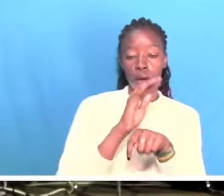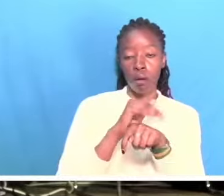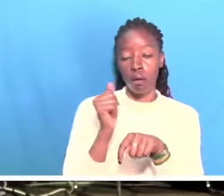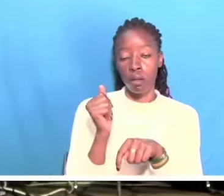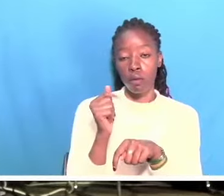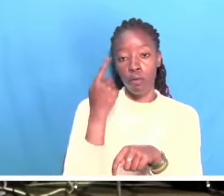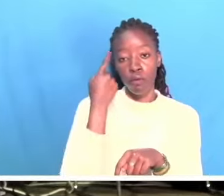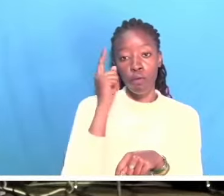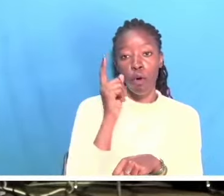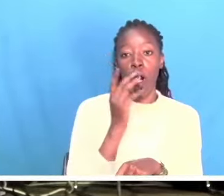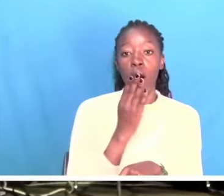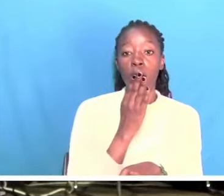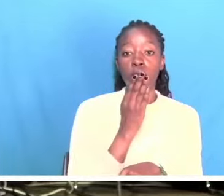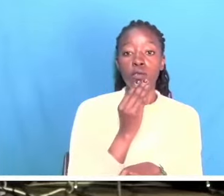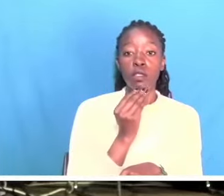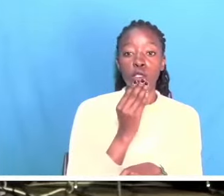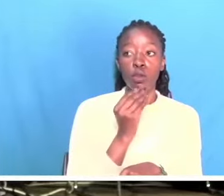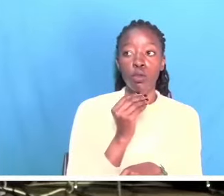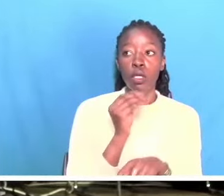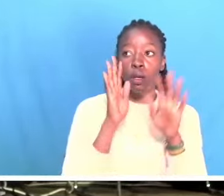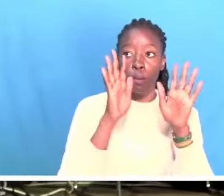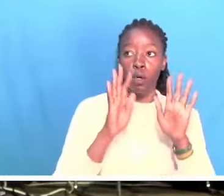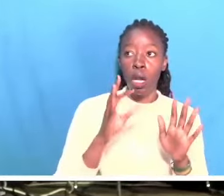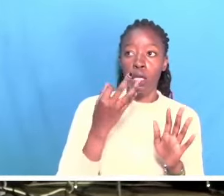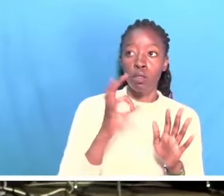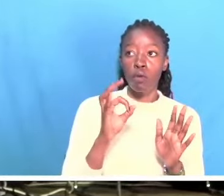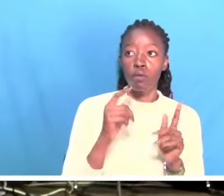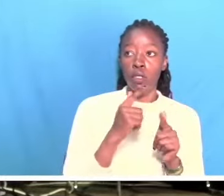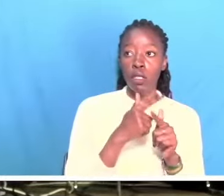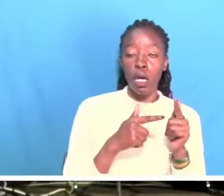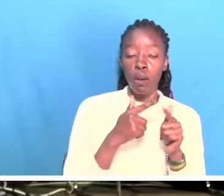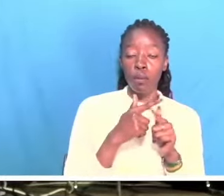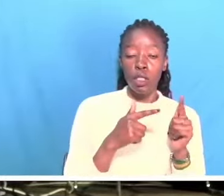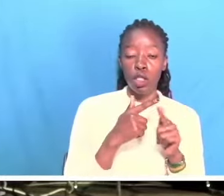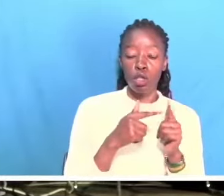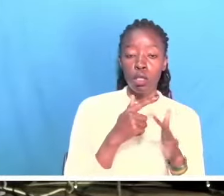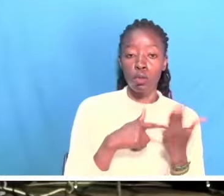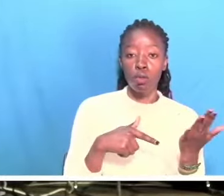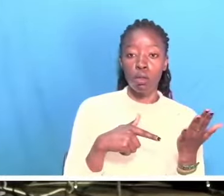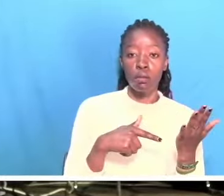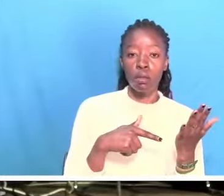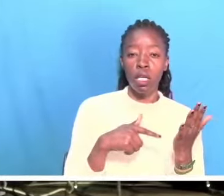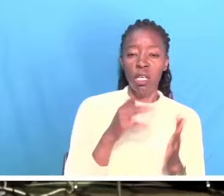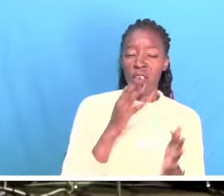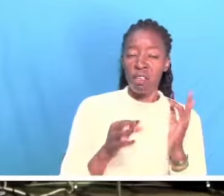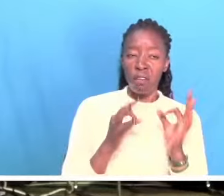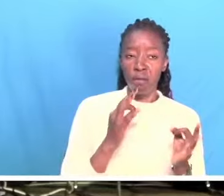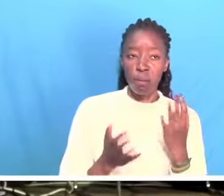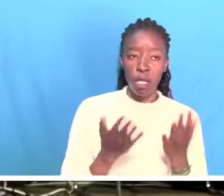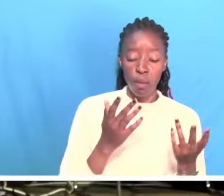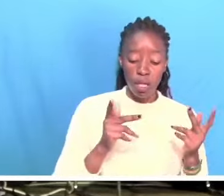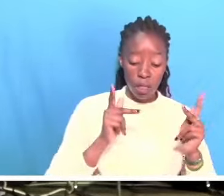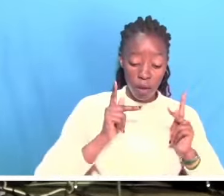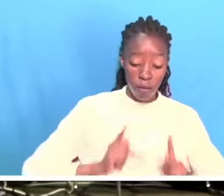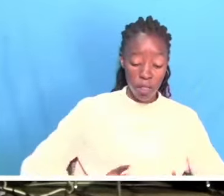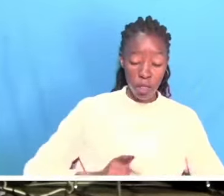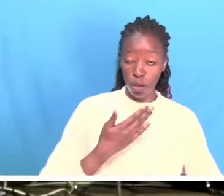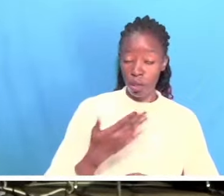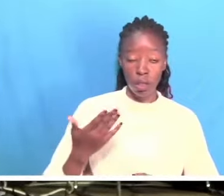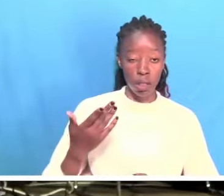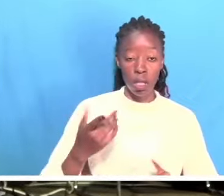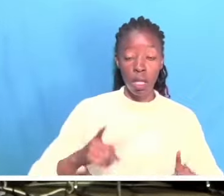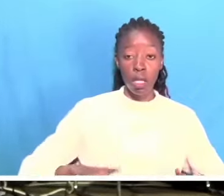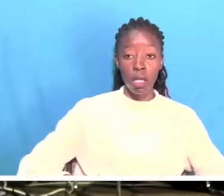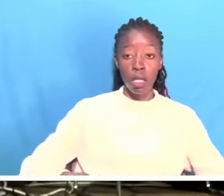For a Jew, what was the importance of circumcision? It is just a physical thing if they did not live according